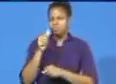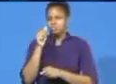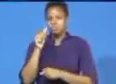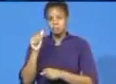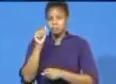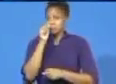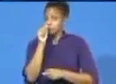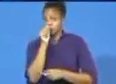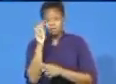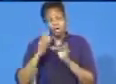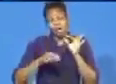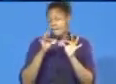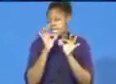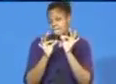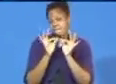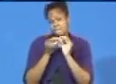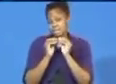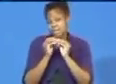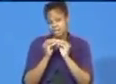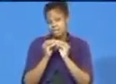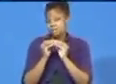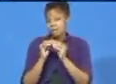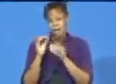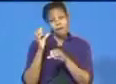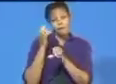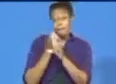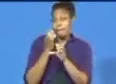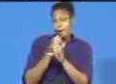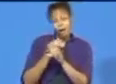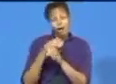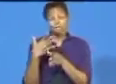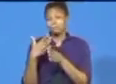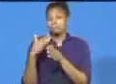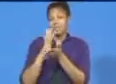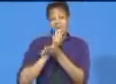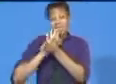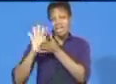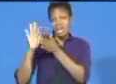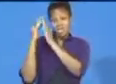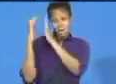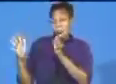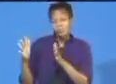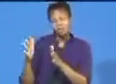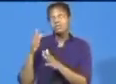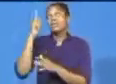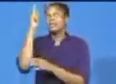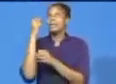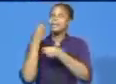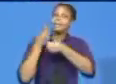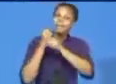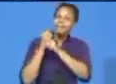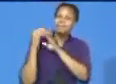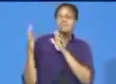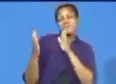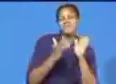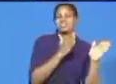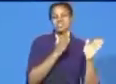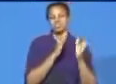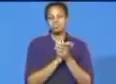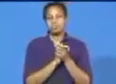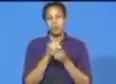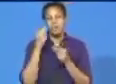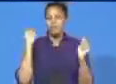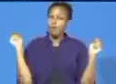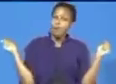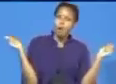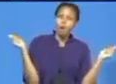it. Friends can't fix it. New cars can't fix it. Penthouse can fix it. He makes provision for